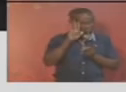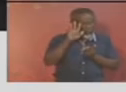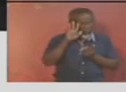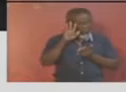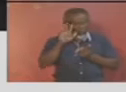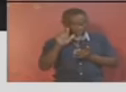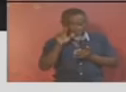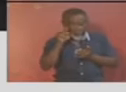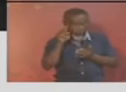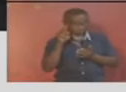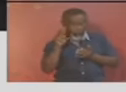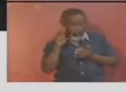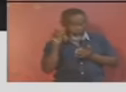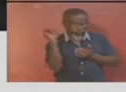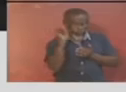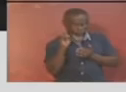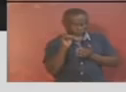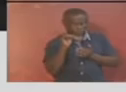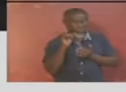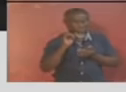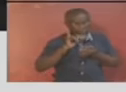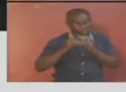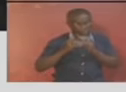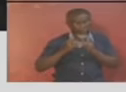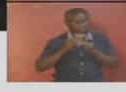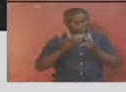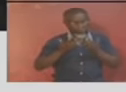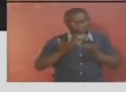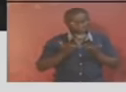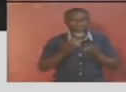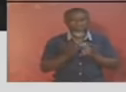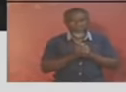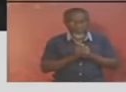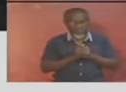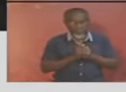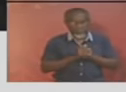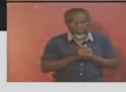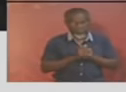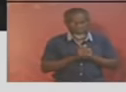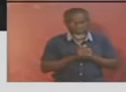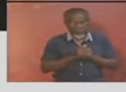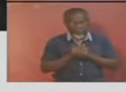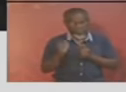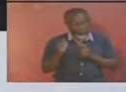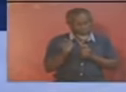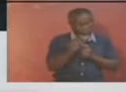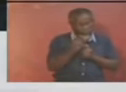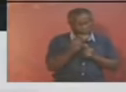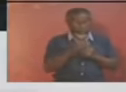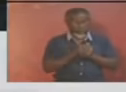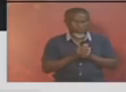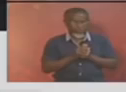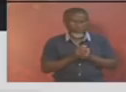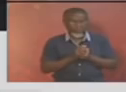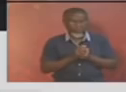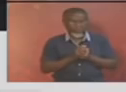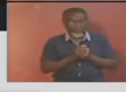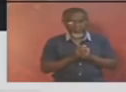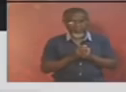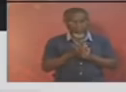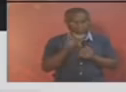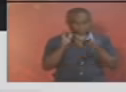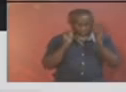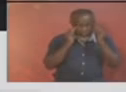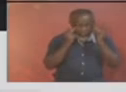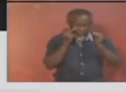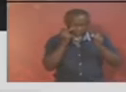55.2% of the total cases that we would have seen over that time frame. Next slide, please. In contrast,